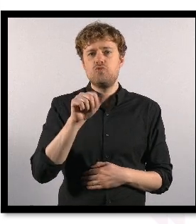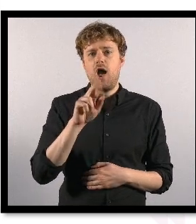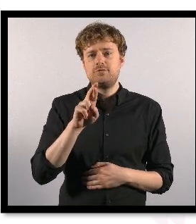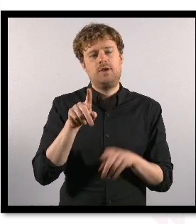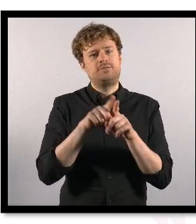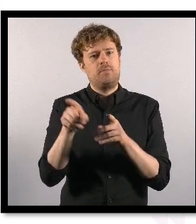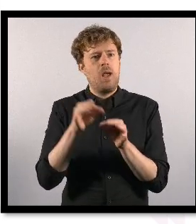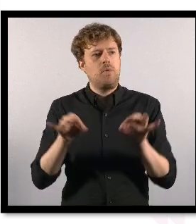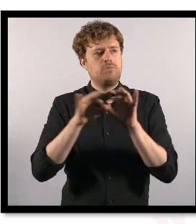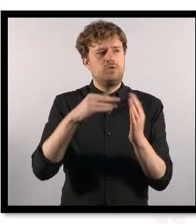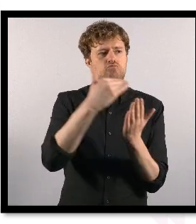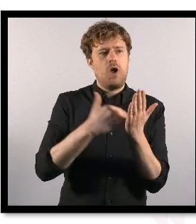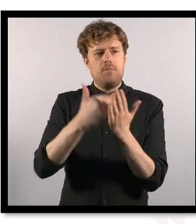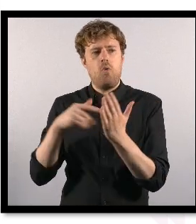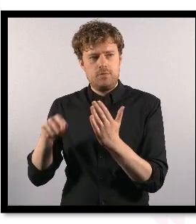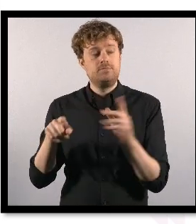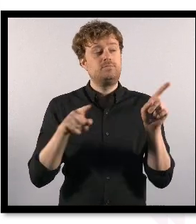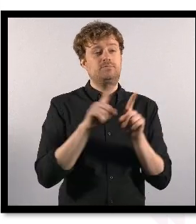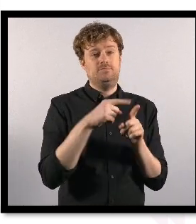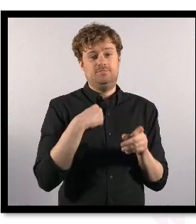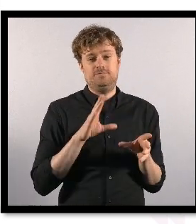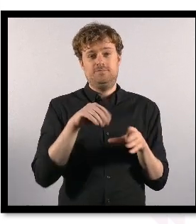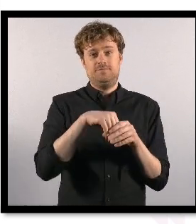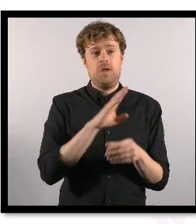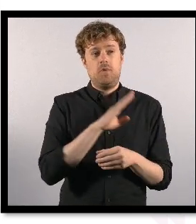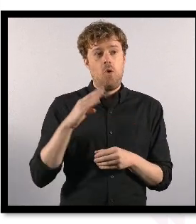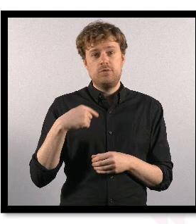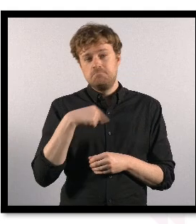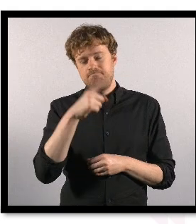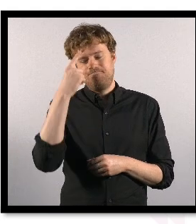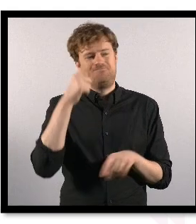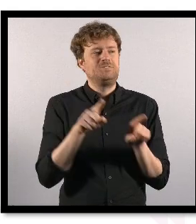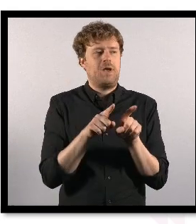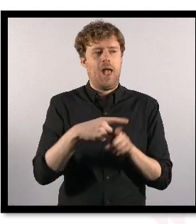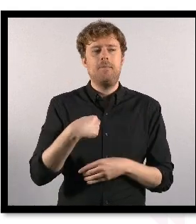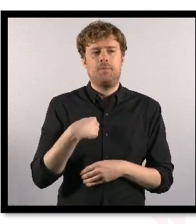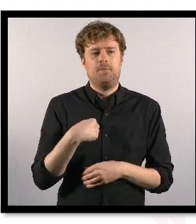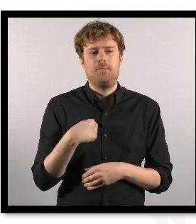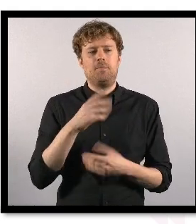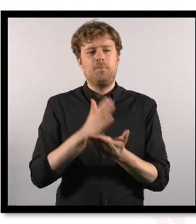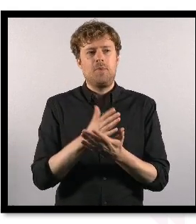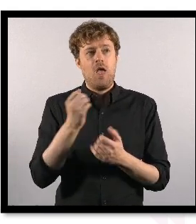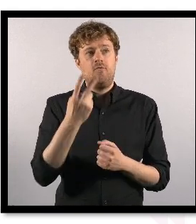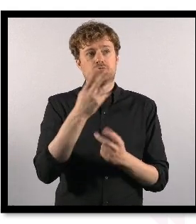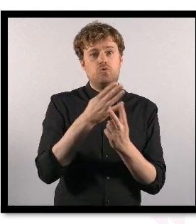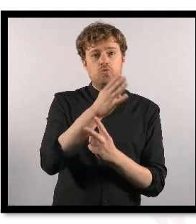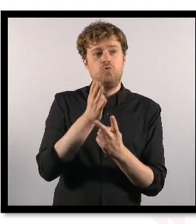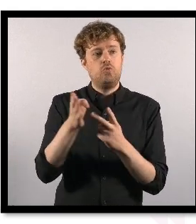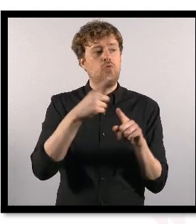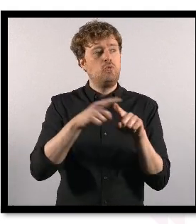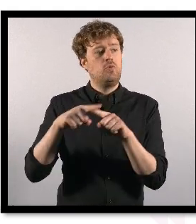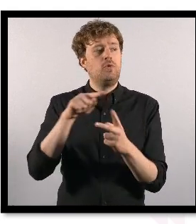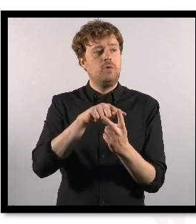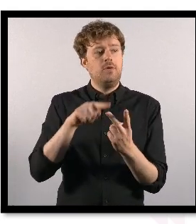companies as well, and we're really trying to help kind of guide and taking some of the building blocks and creating solutions that really work